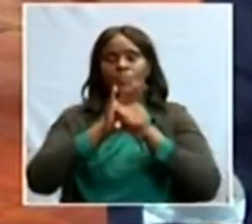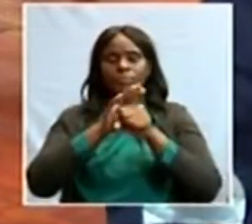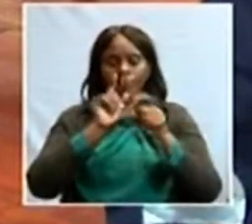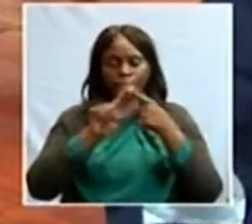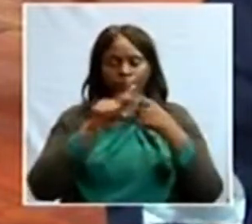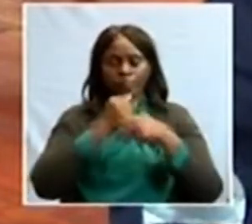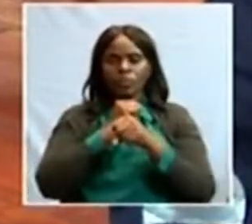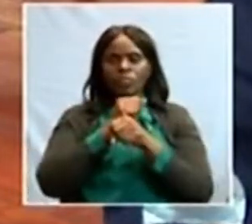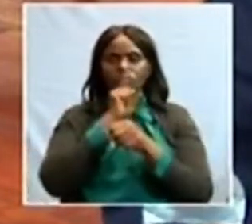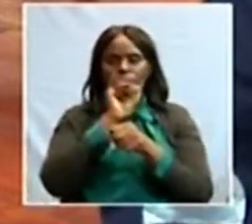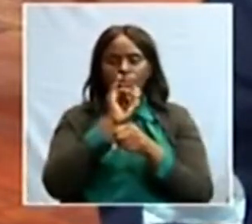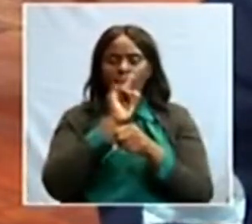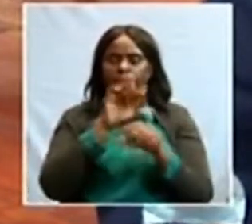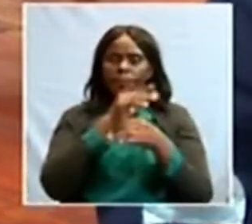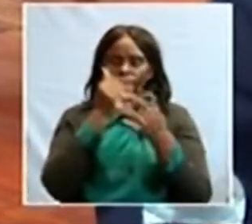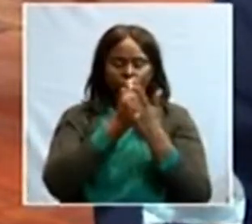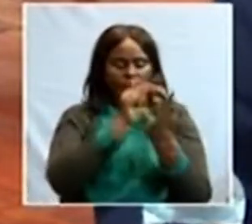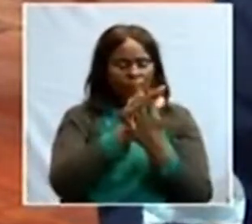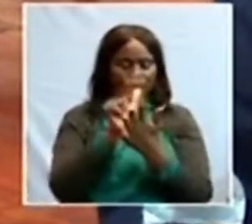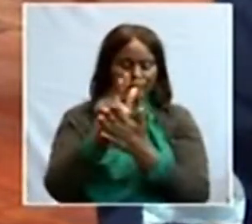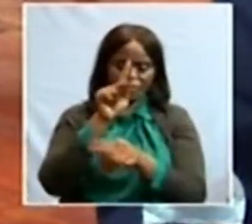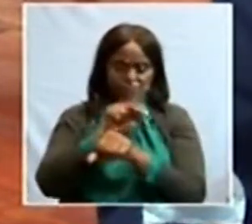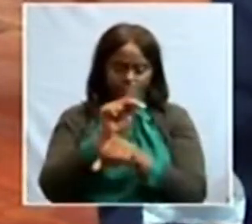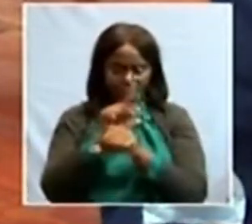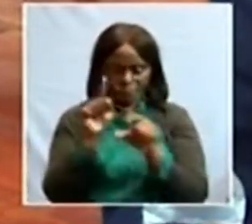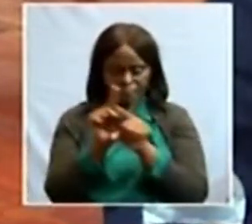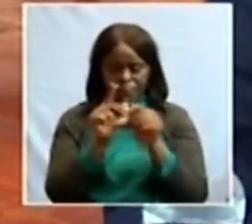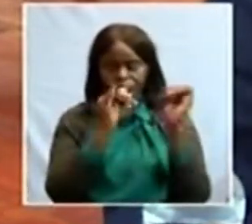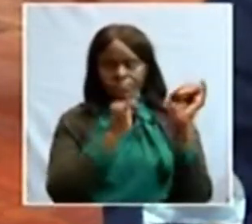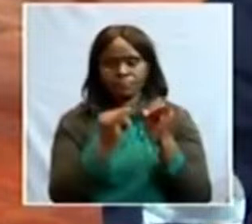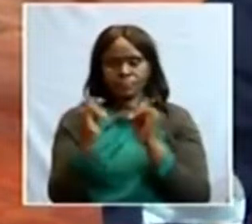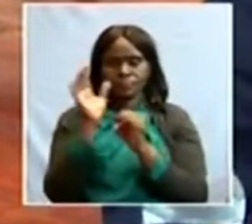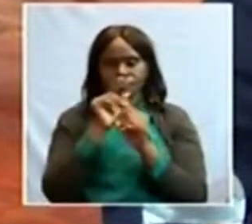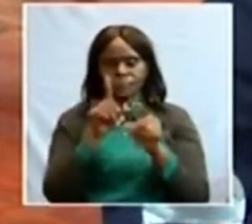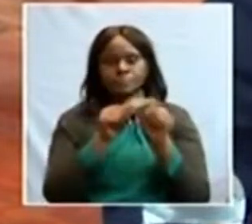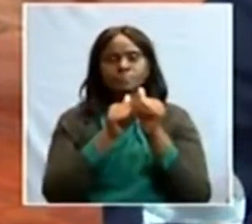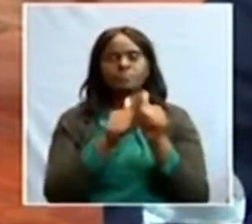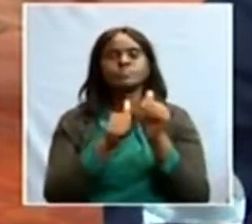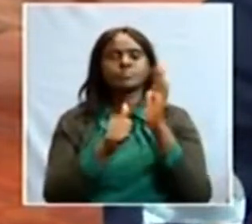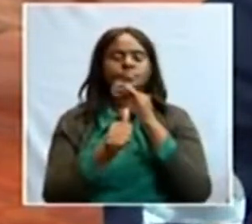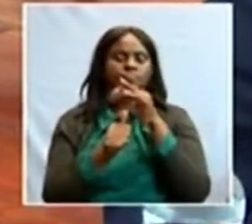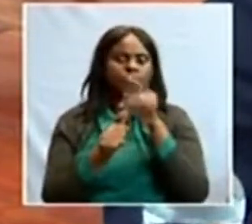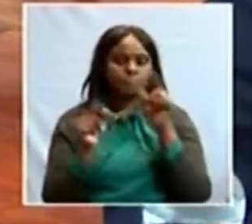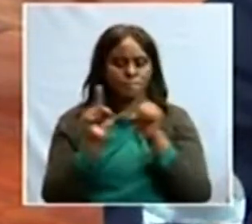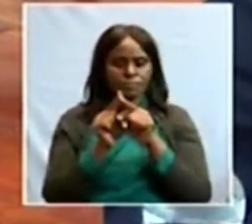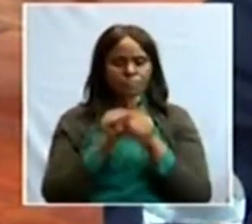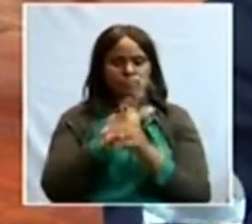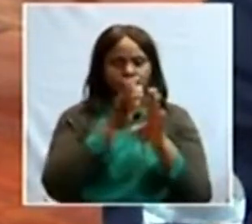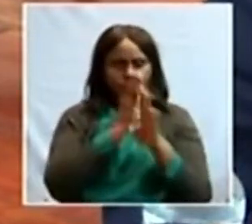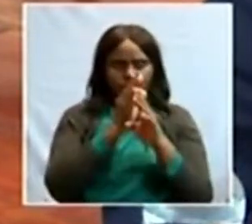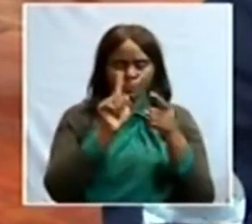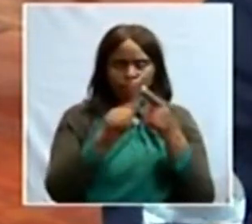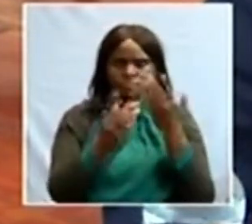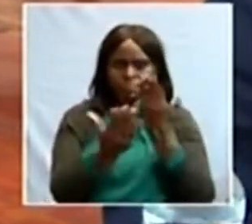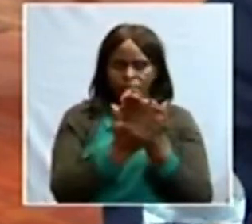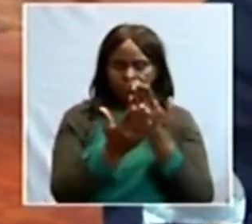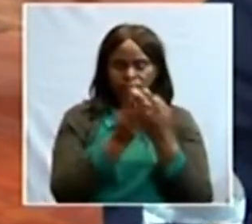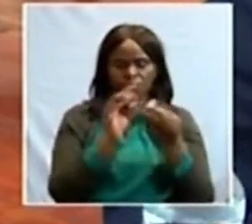ensuring that all approved projects are implemented accordingly. Can you refer to Appendix